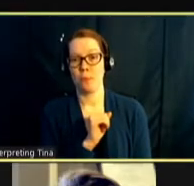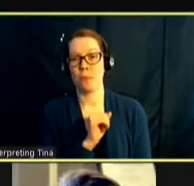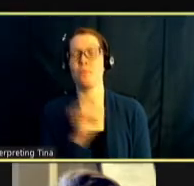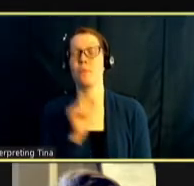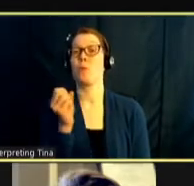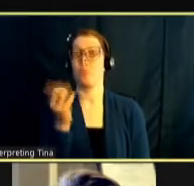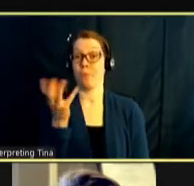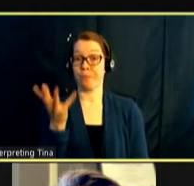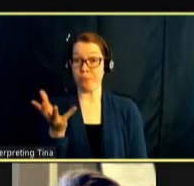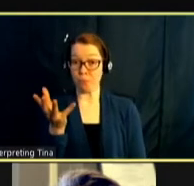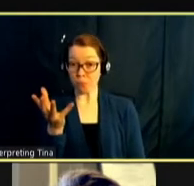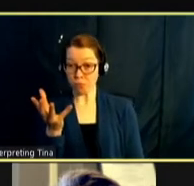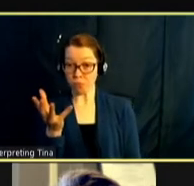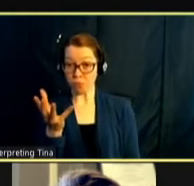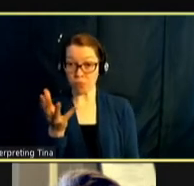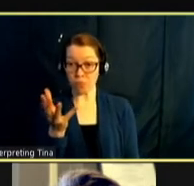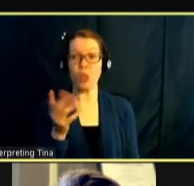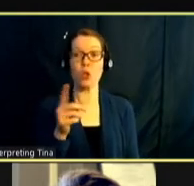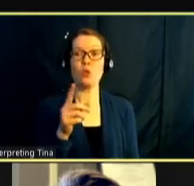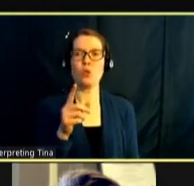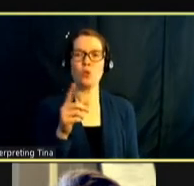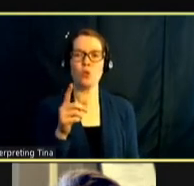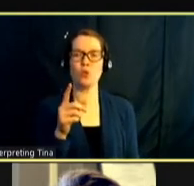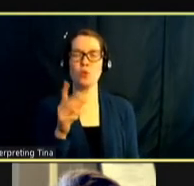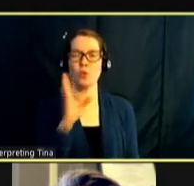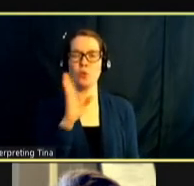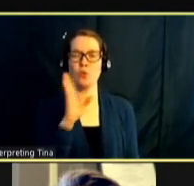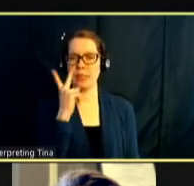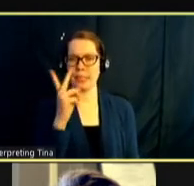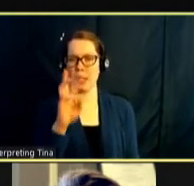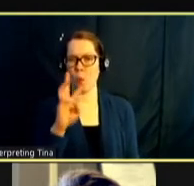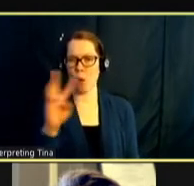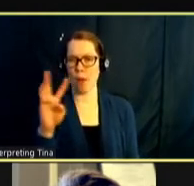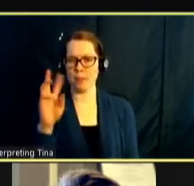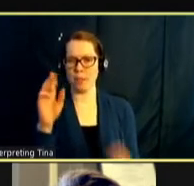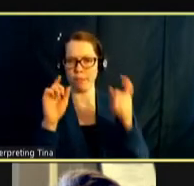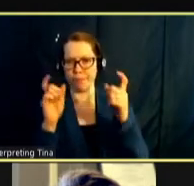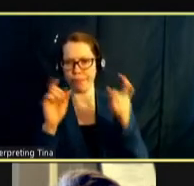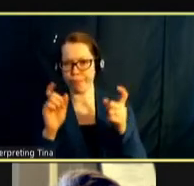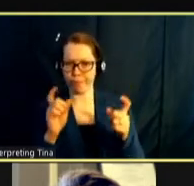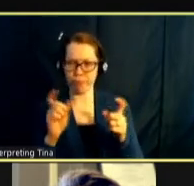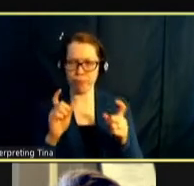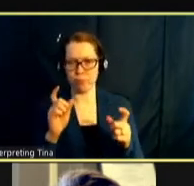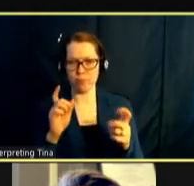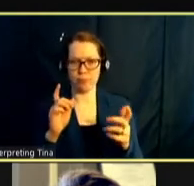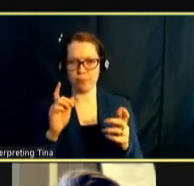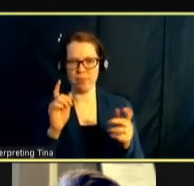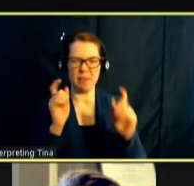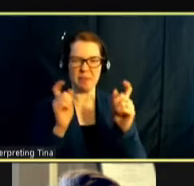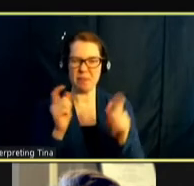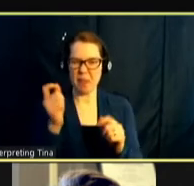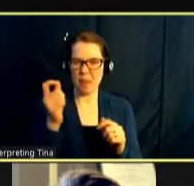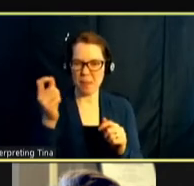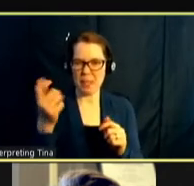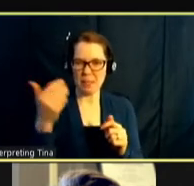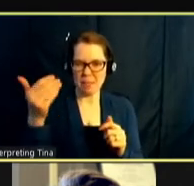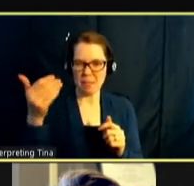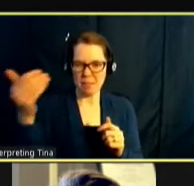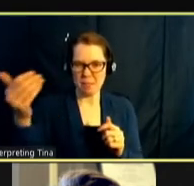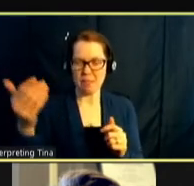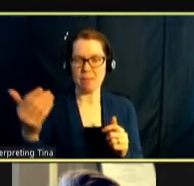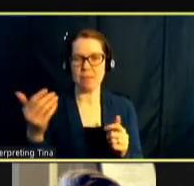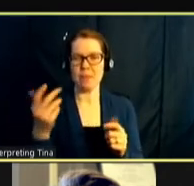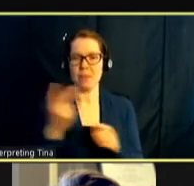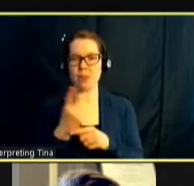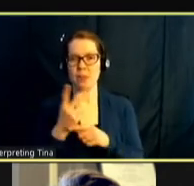So you'll probably see the website changing periodically, little tweaks as we